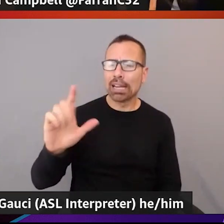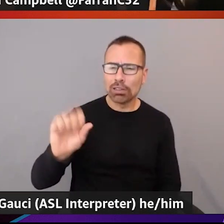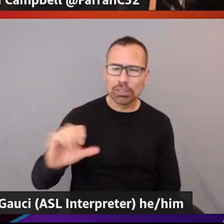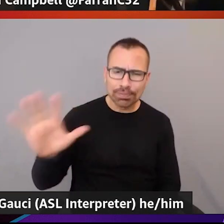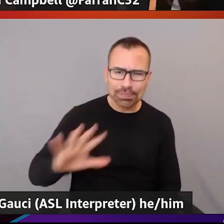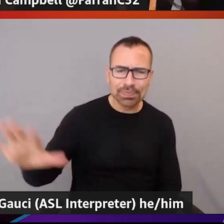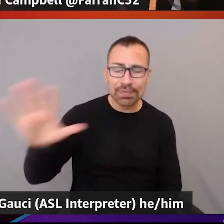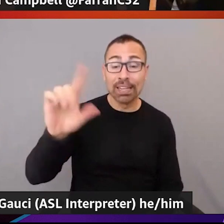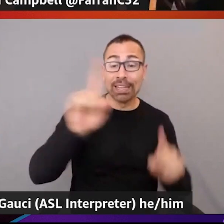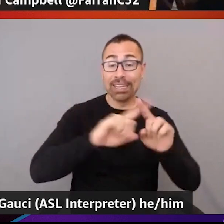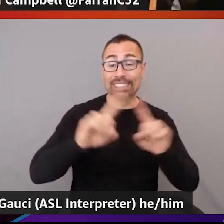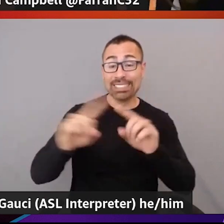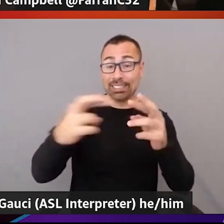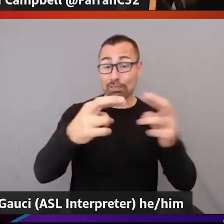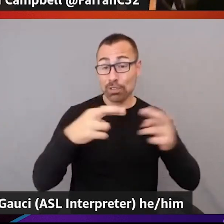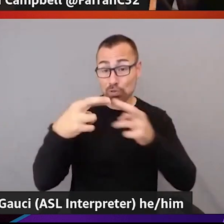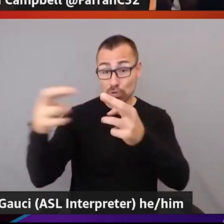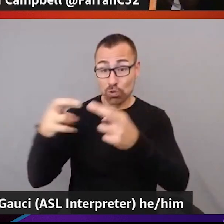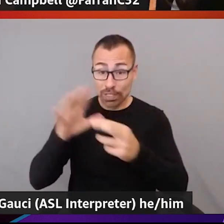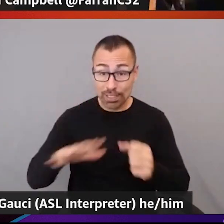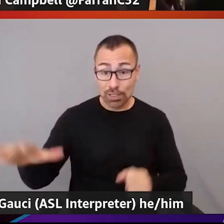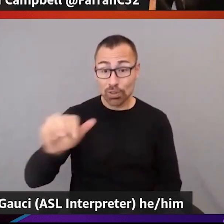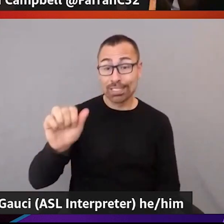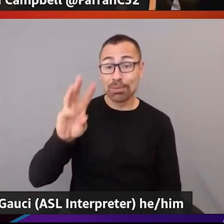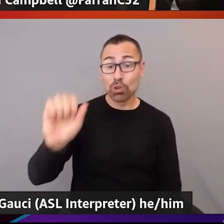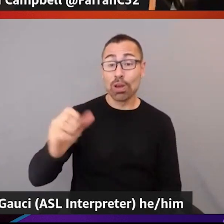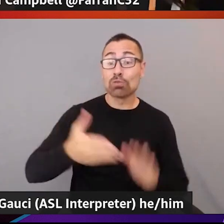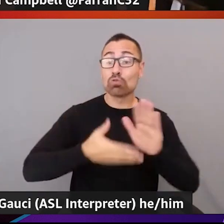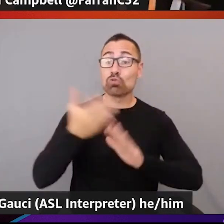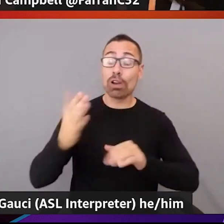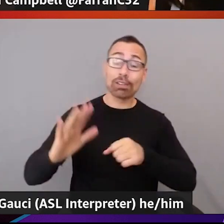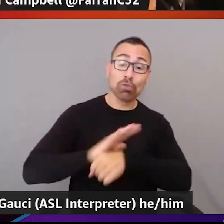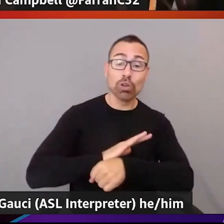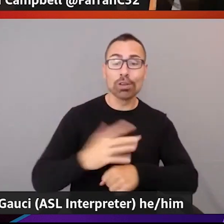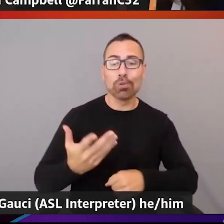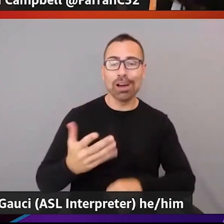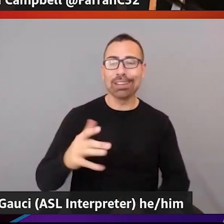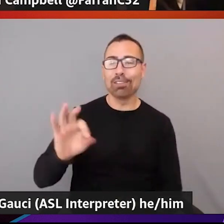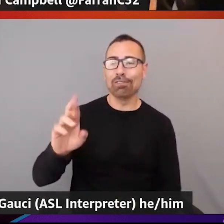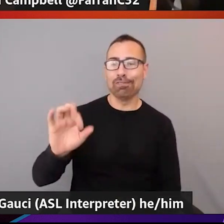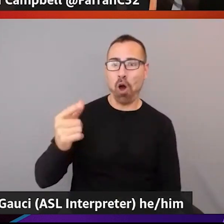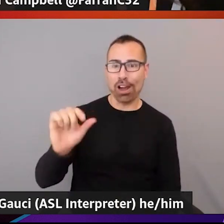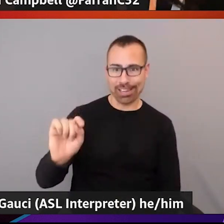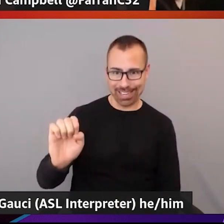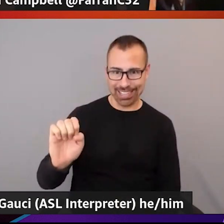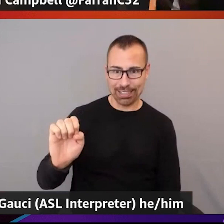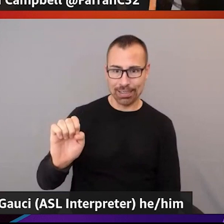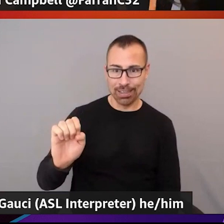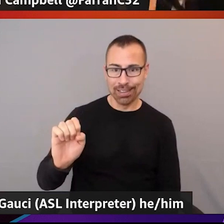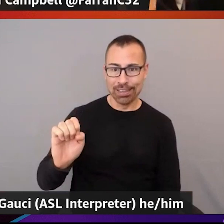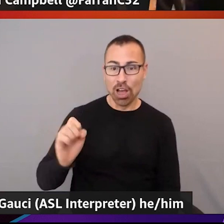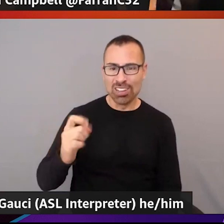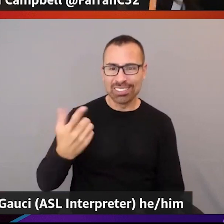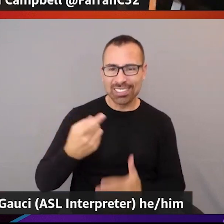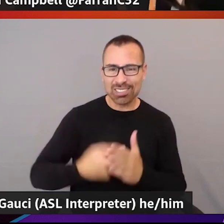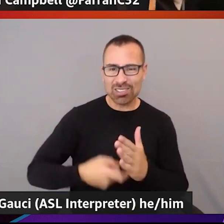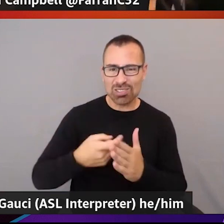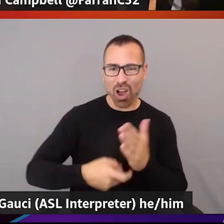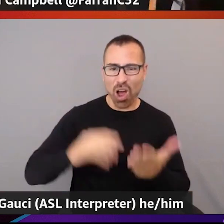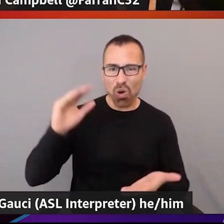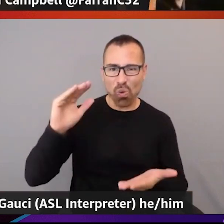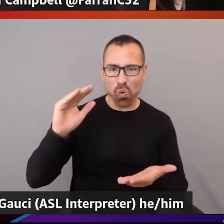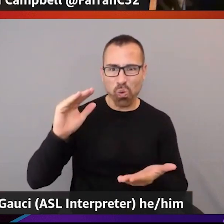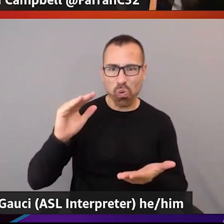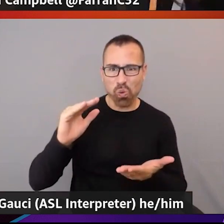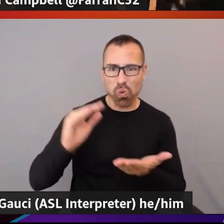across AWS running completely on Fargate. We've had, cost savings, right? Just going from EC2 to Fargate,